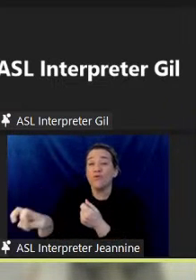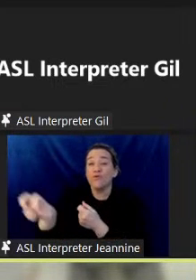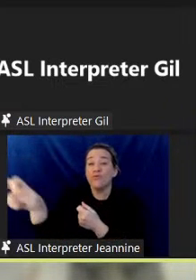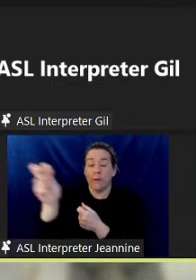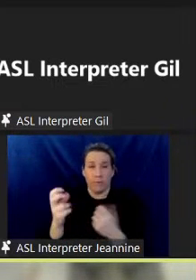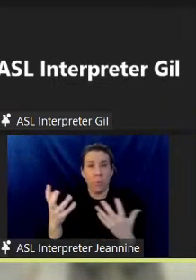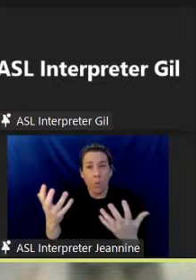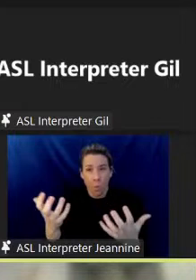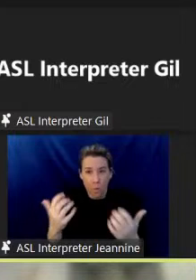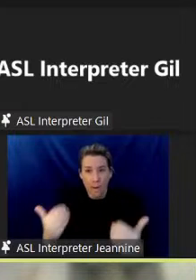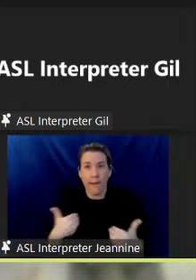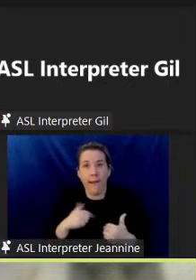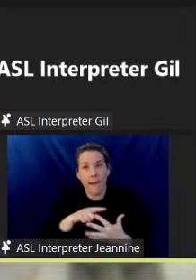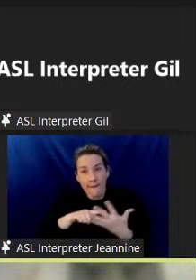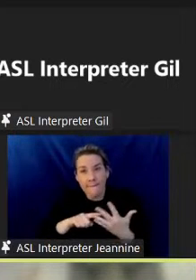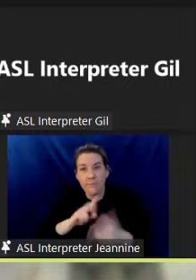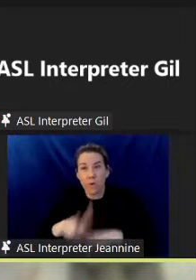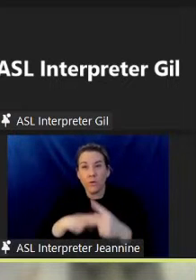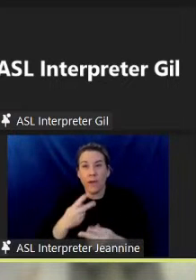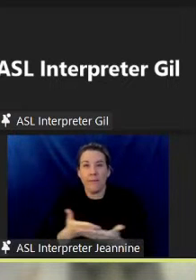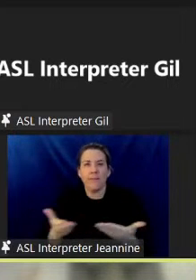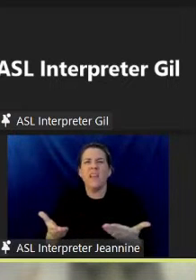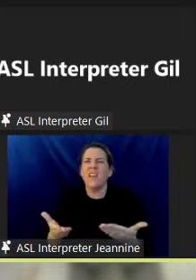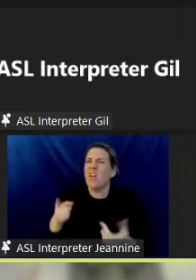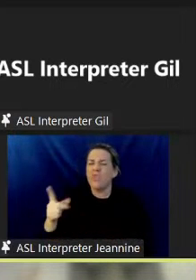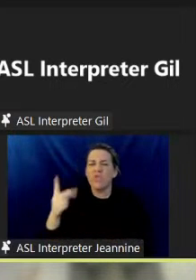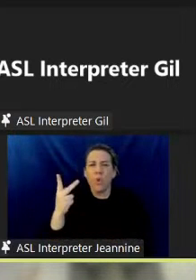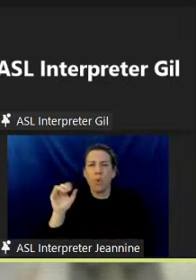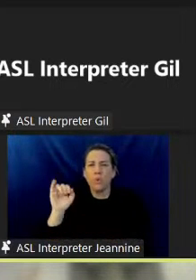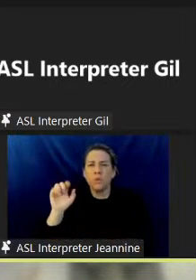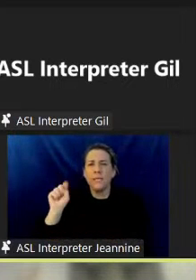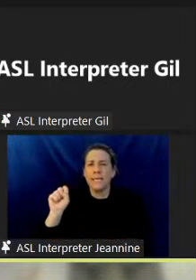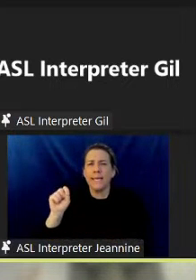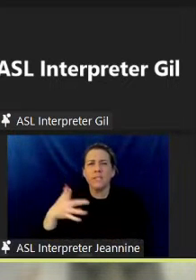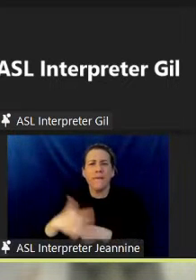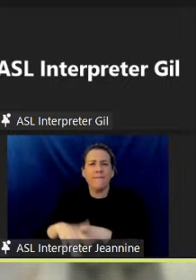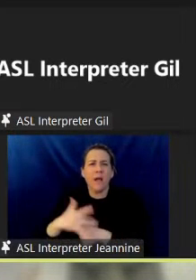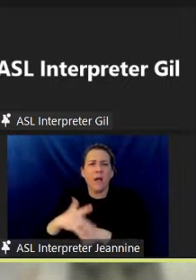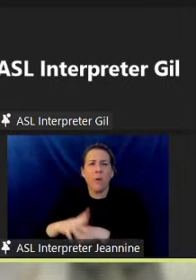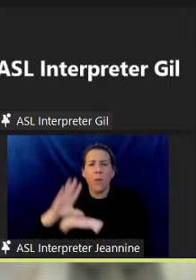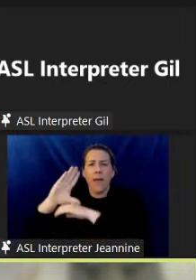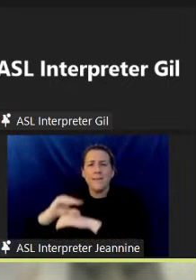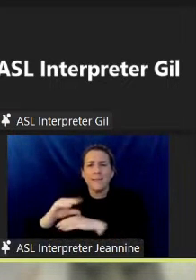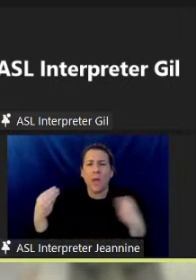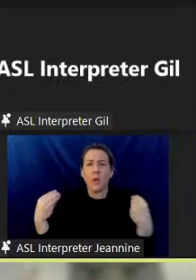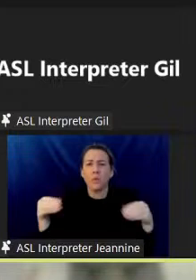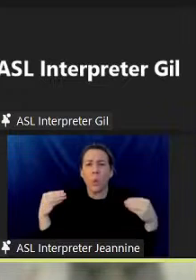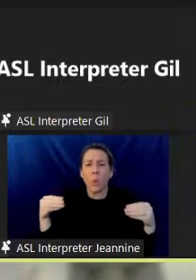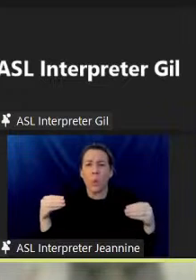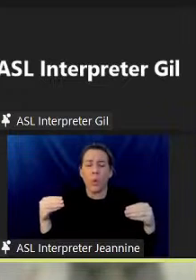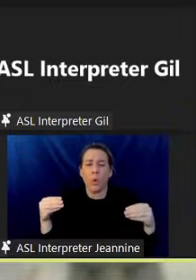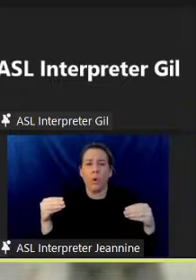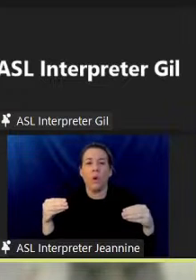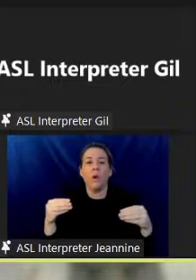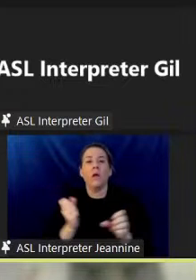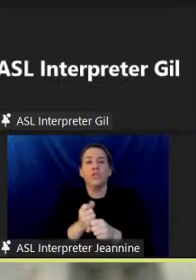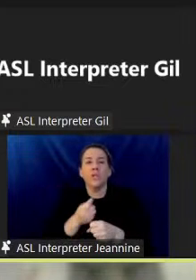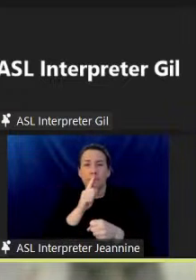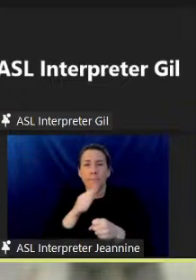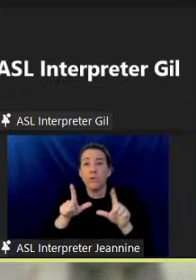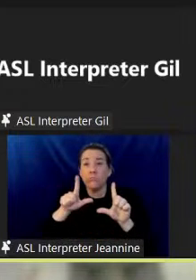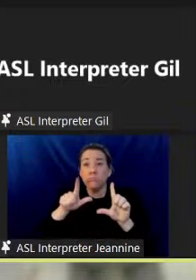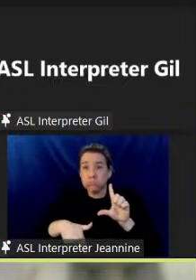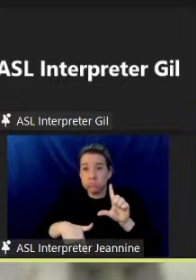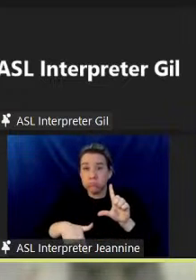there's those type of kits are available at some of the discount stores. Just make sure that the expiration date has